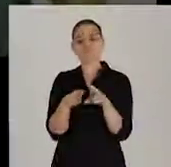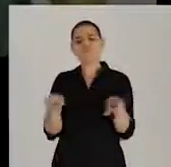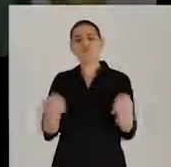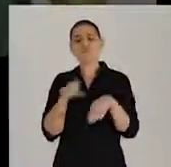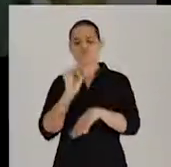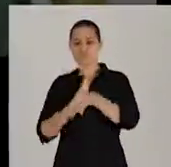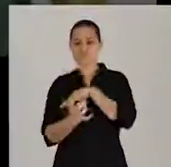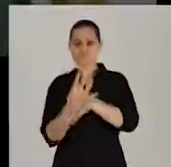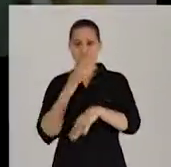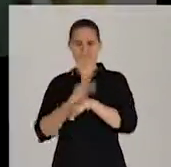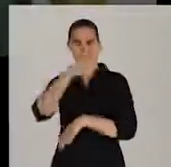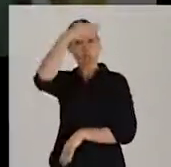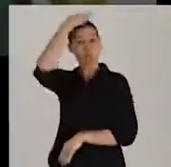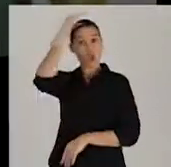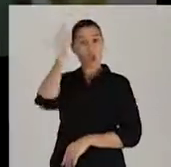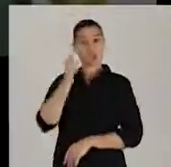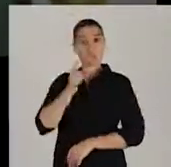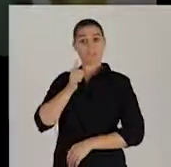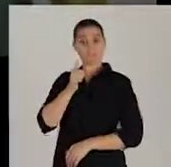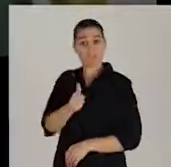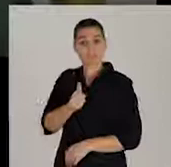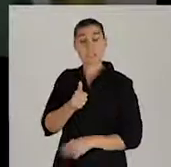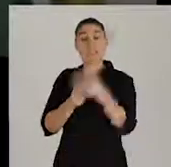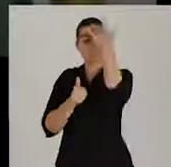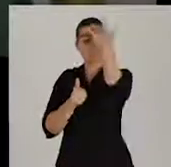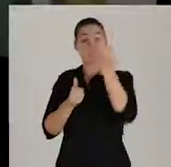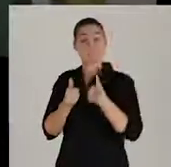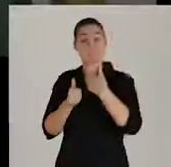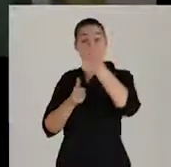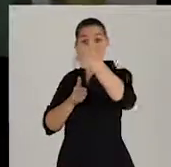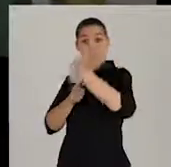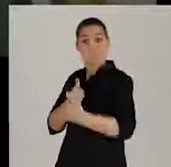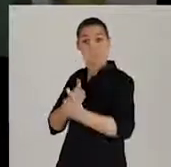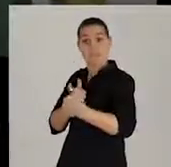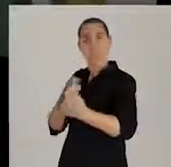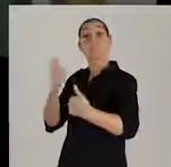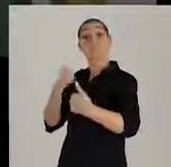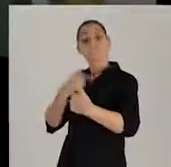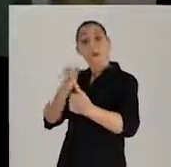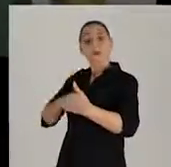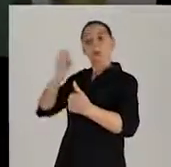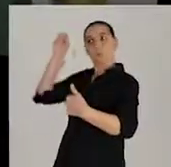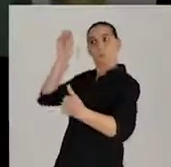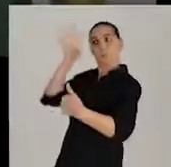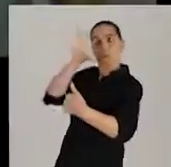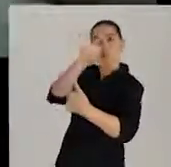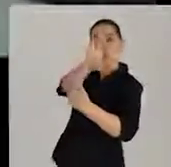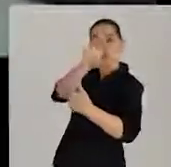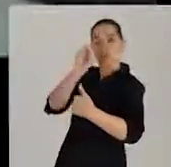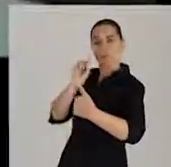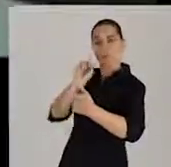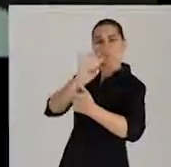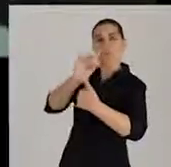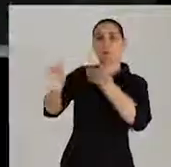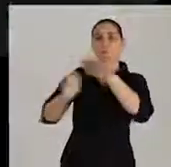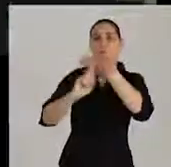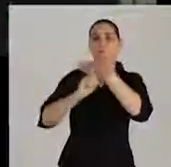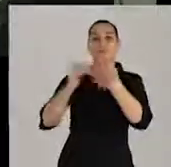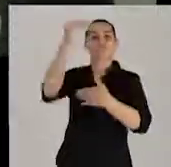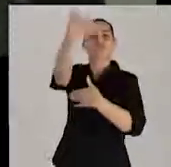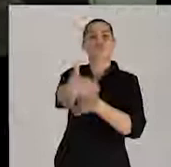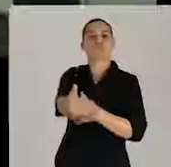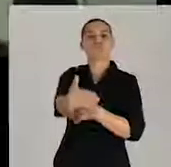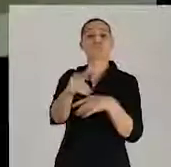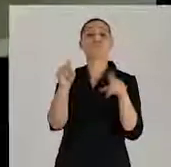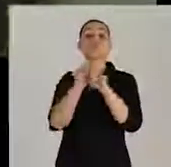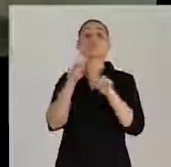so airflow moves away from the clinician toward the patient to the outside. Electric fans can be used